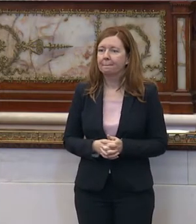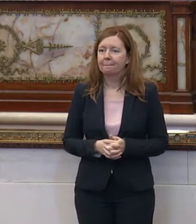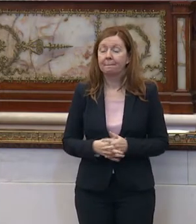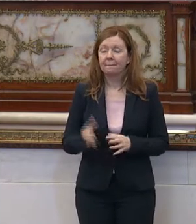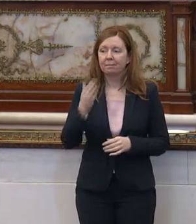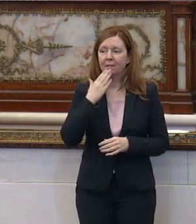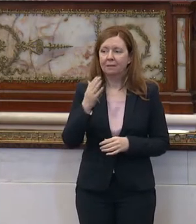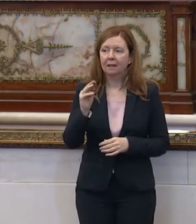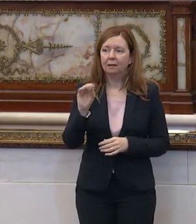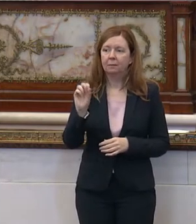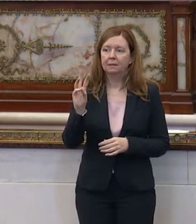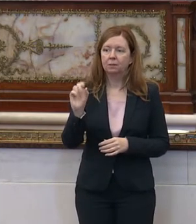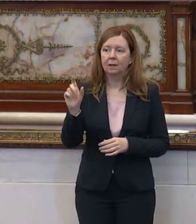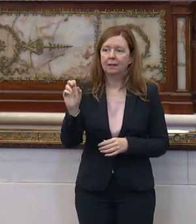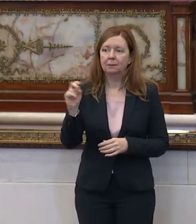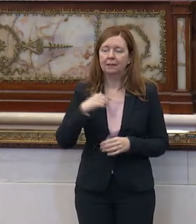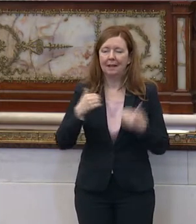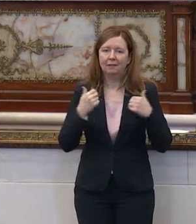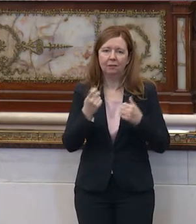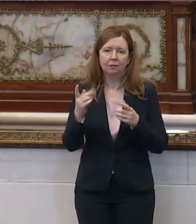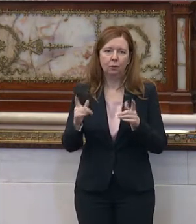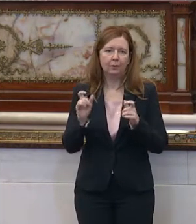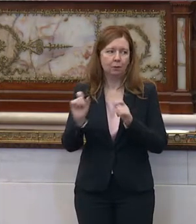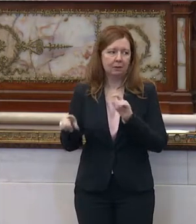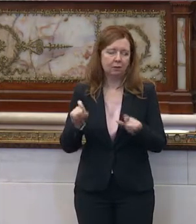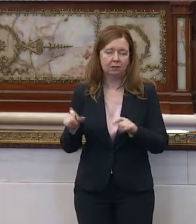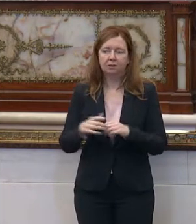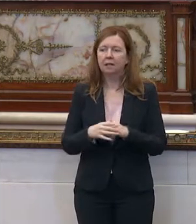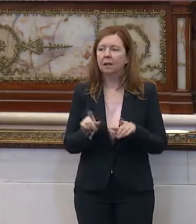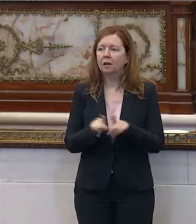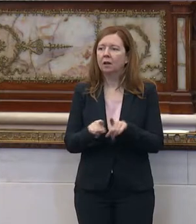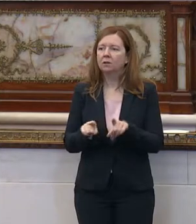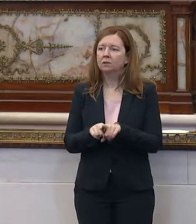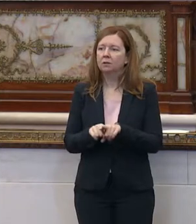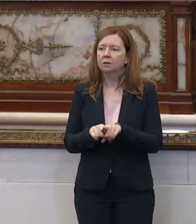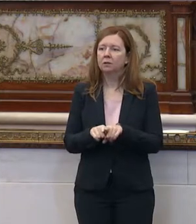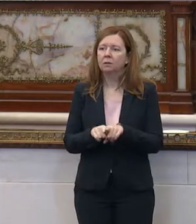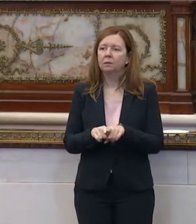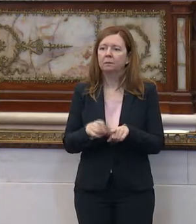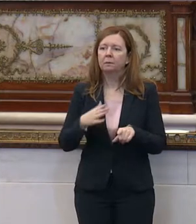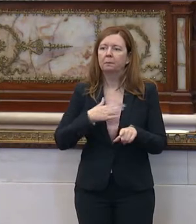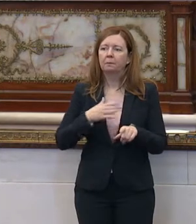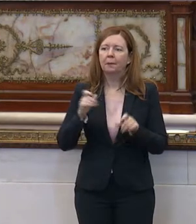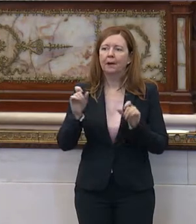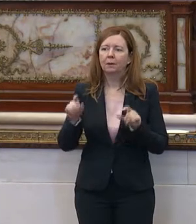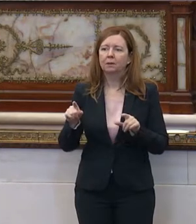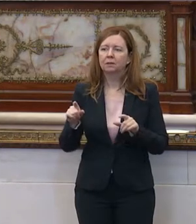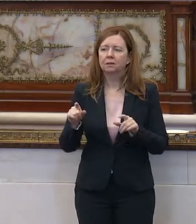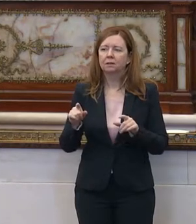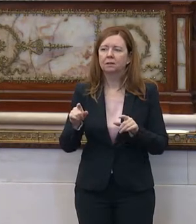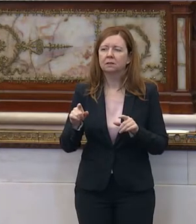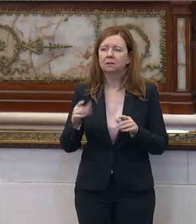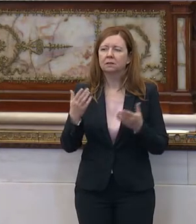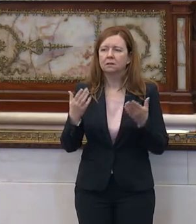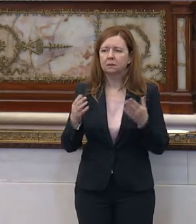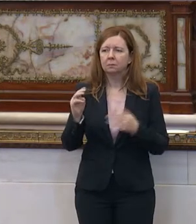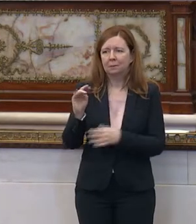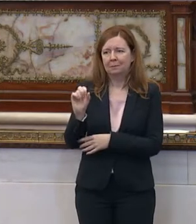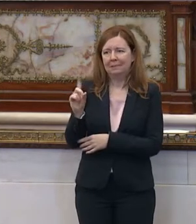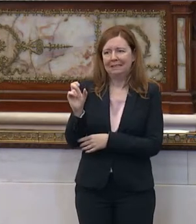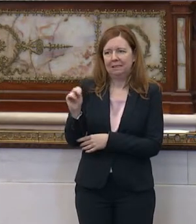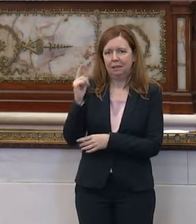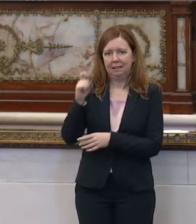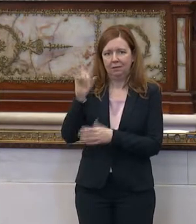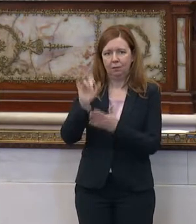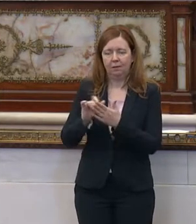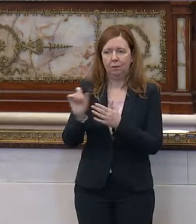Thank you, Ms. Waxman. Just have a few quick questions, and also for my questions, Ms. Dunn may be needed for the questions as